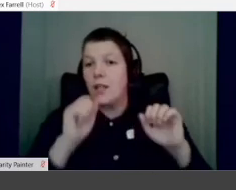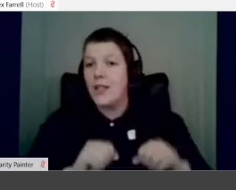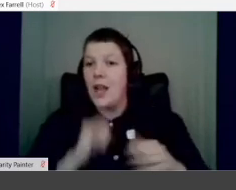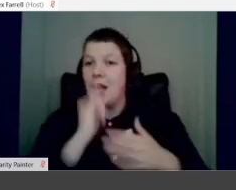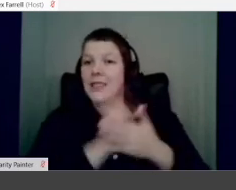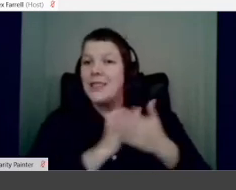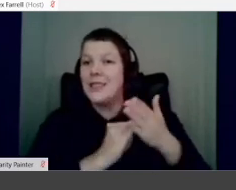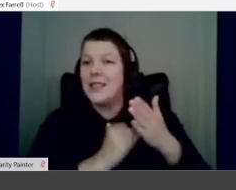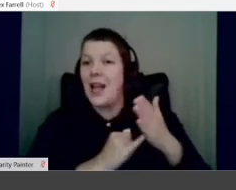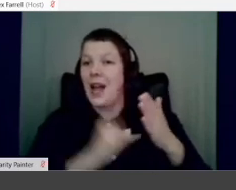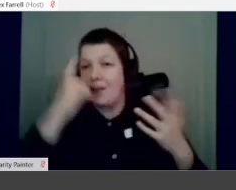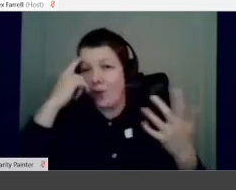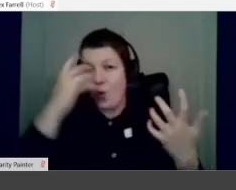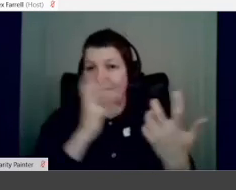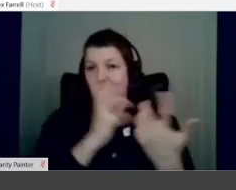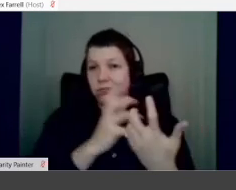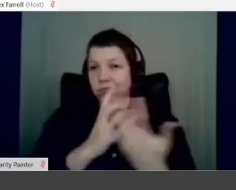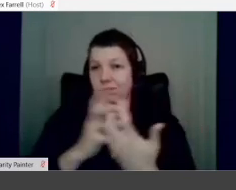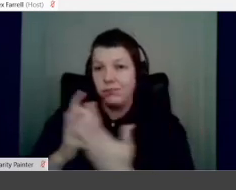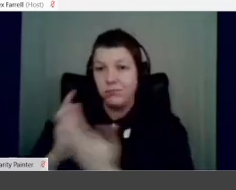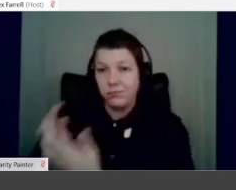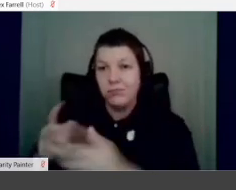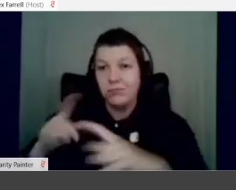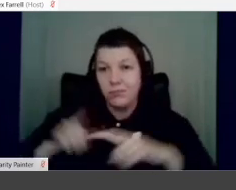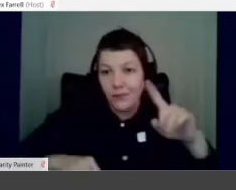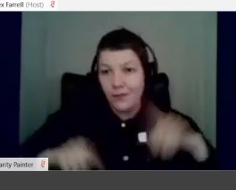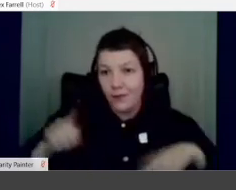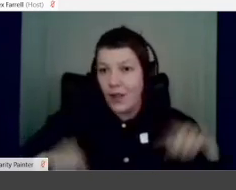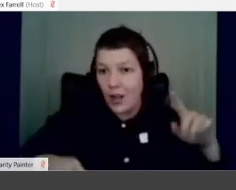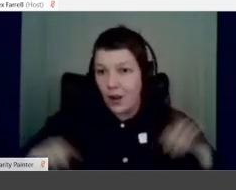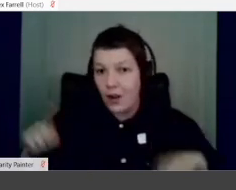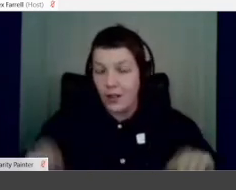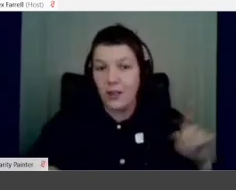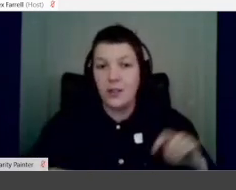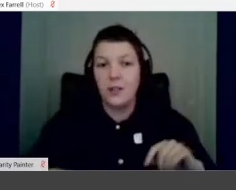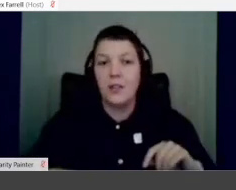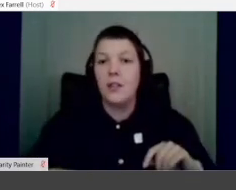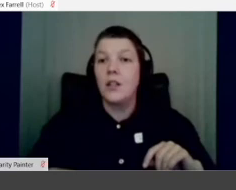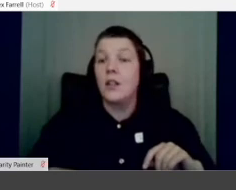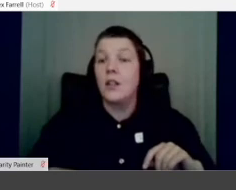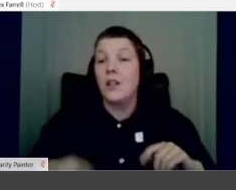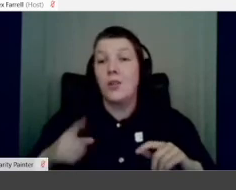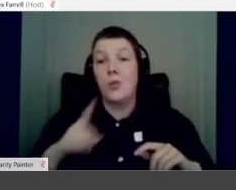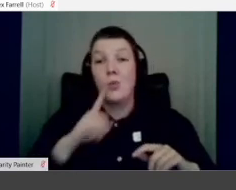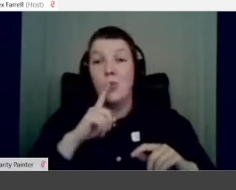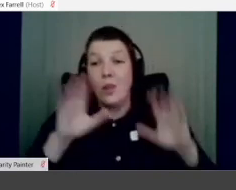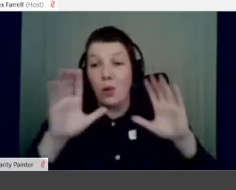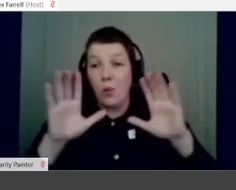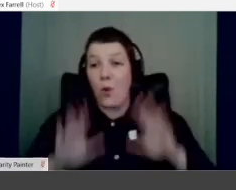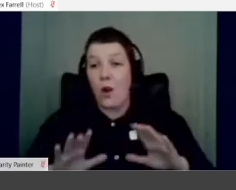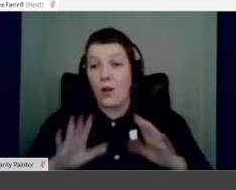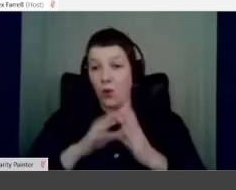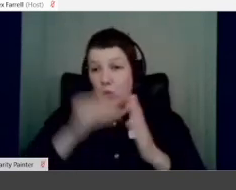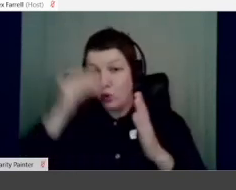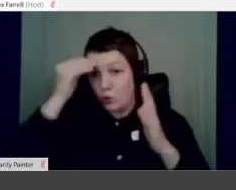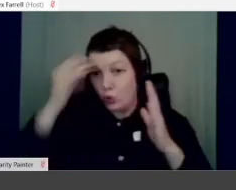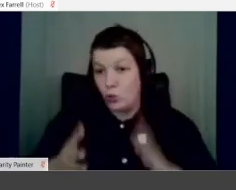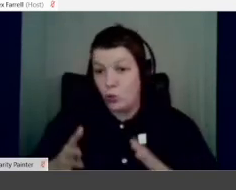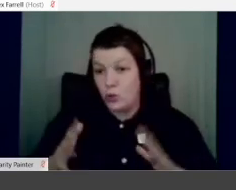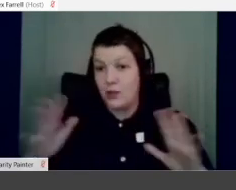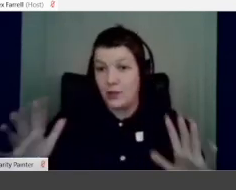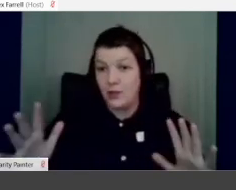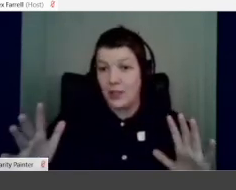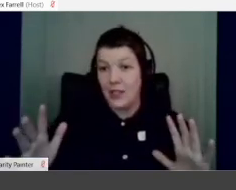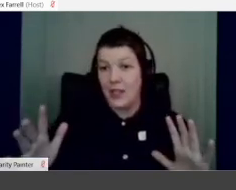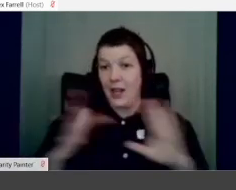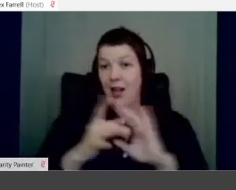of course, any times that you can build that connection with other humans, I believe it strengthens empathy